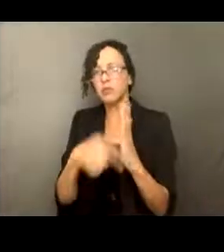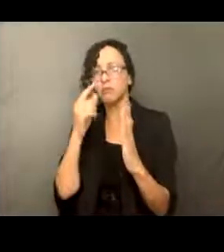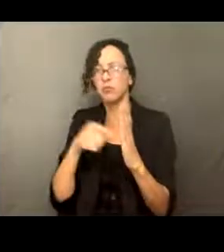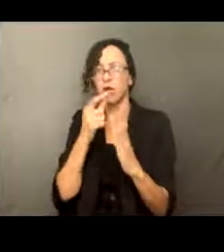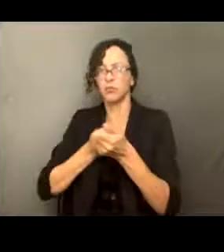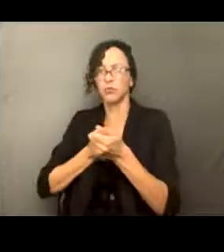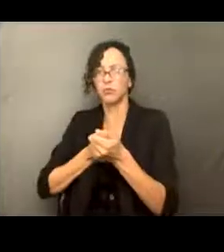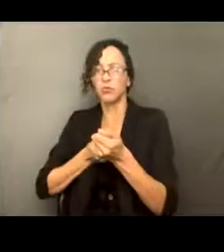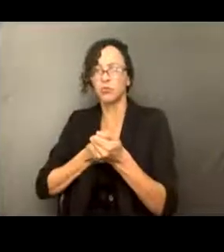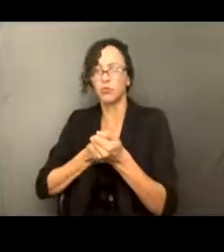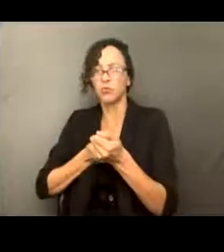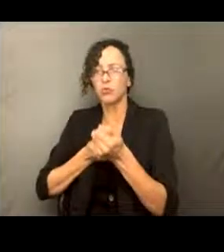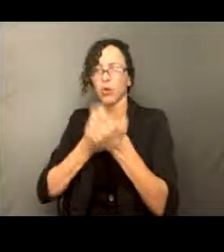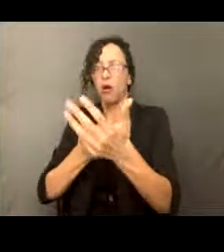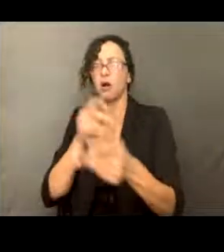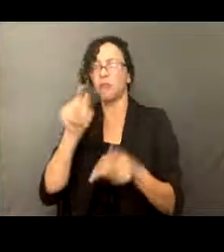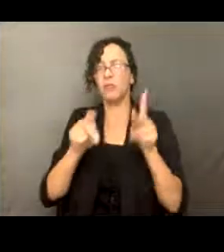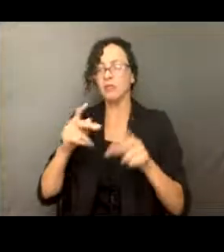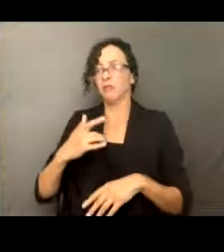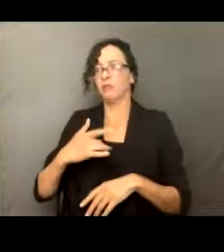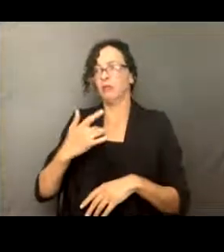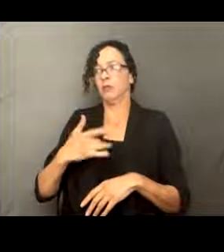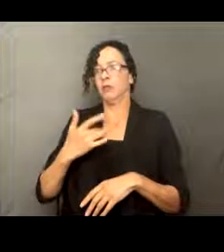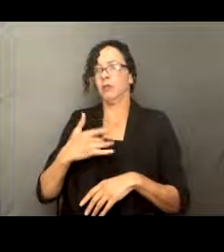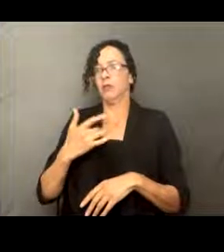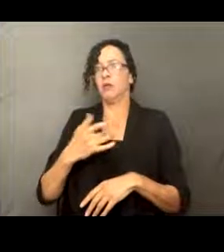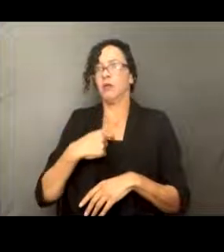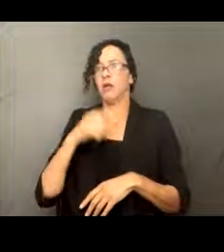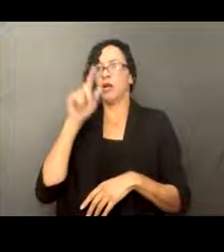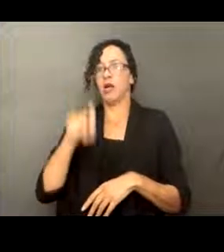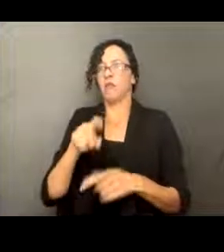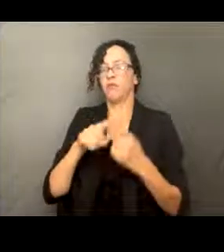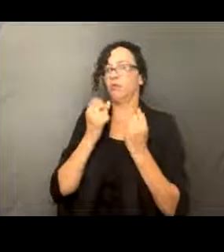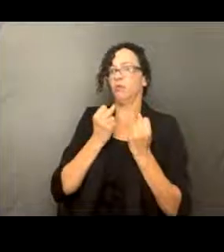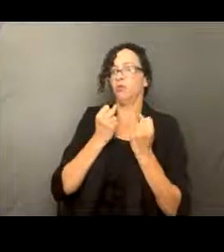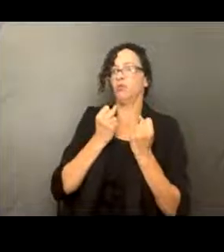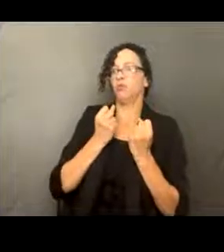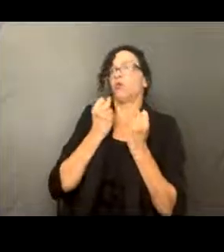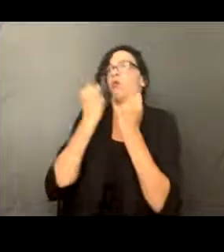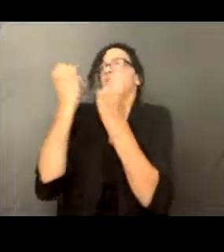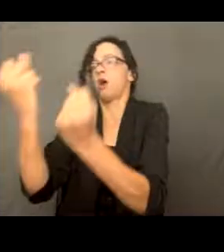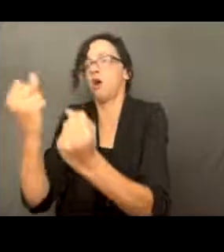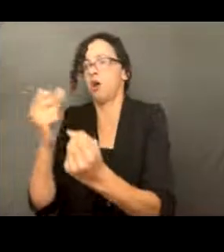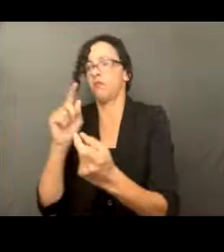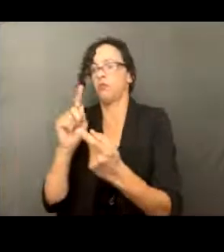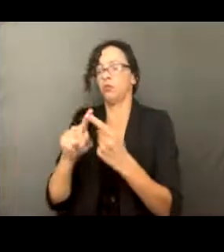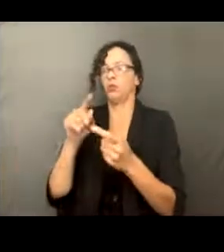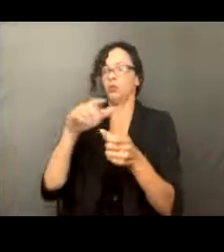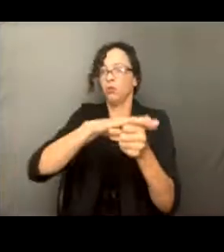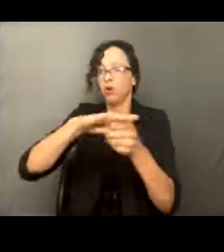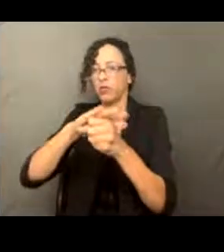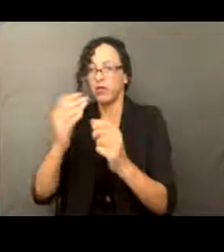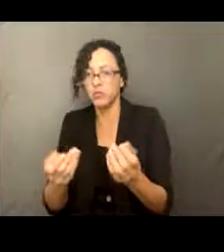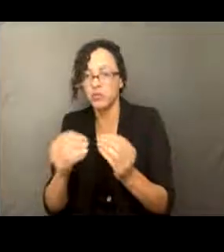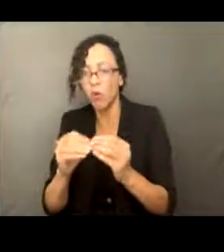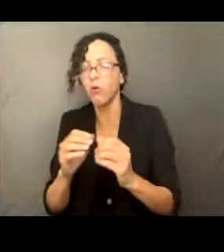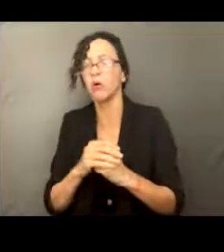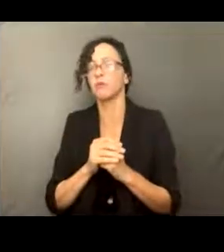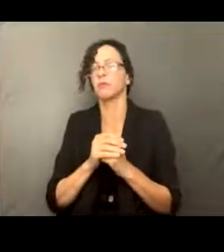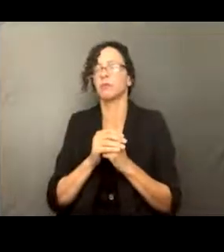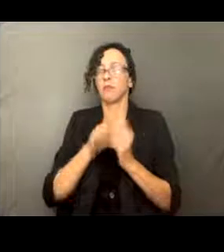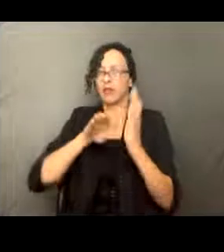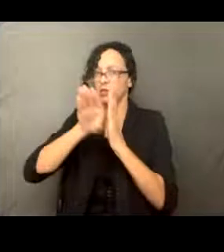to feel like they have to drive to locations more, or developers also